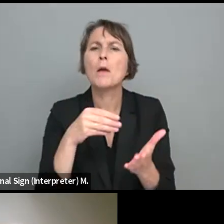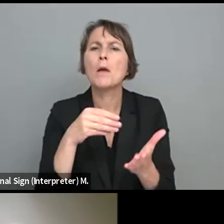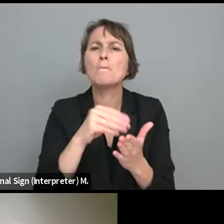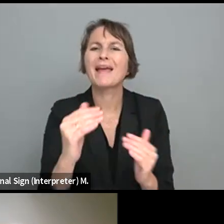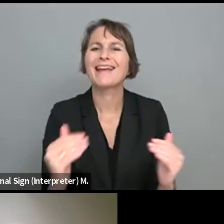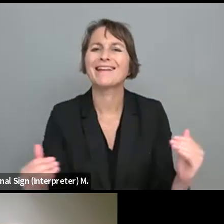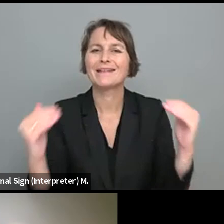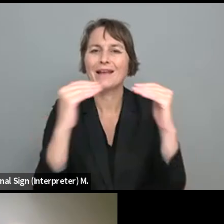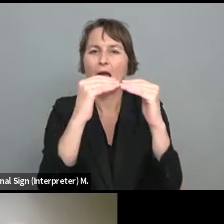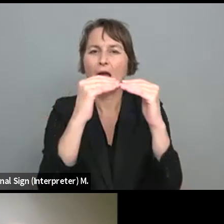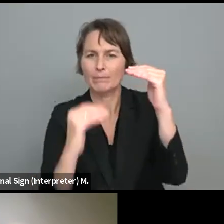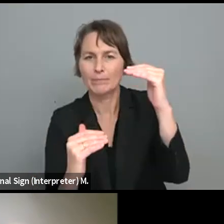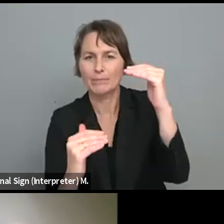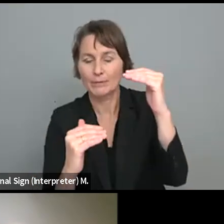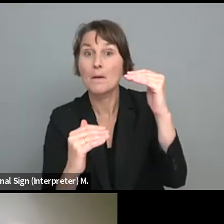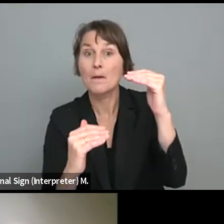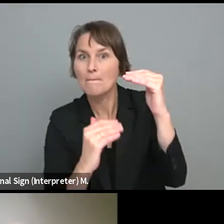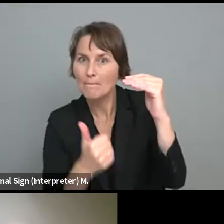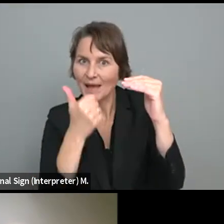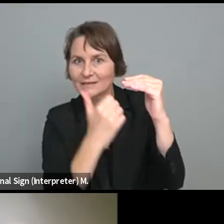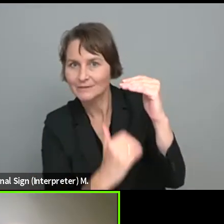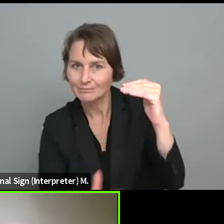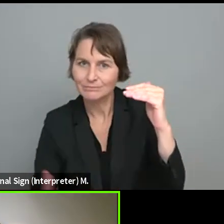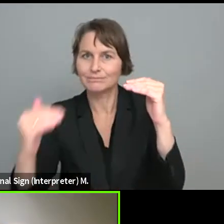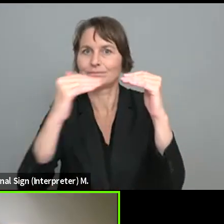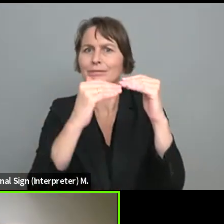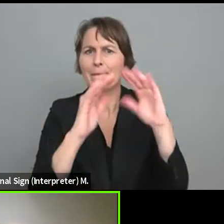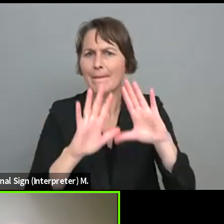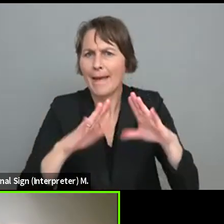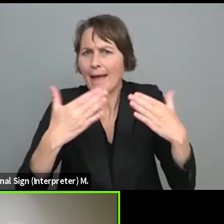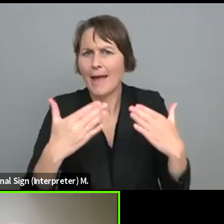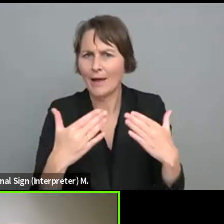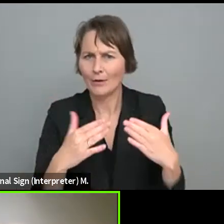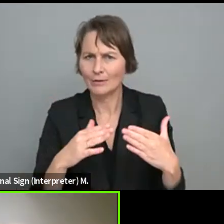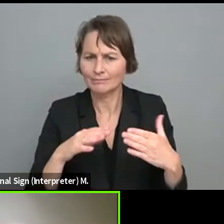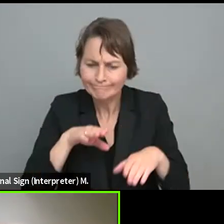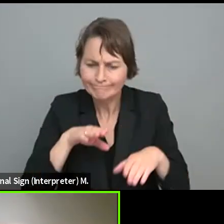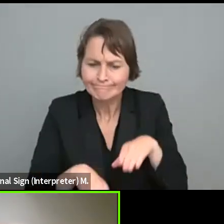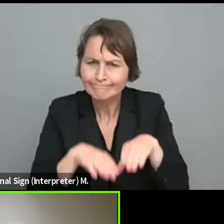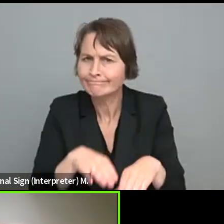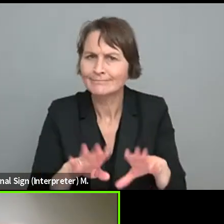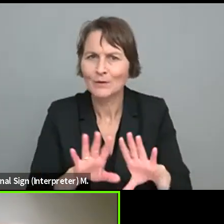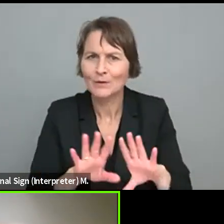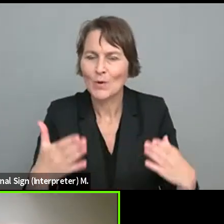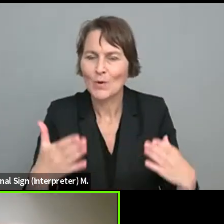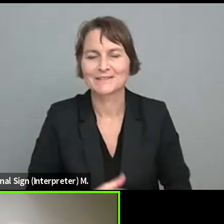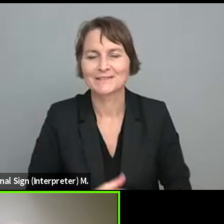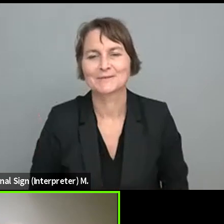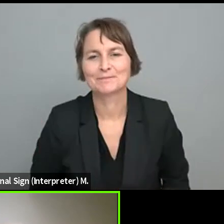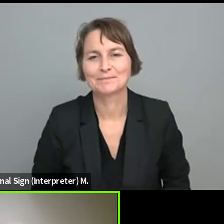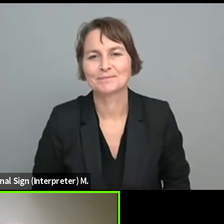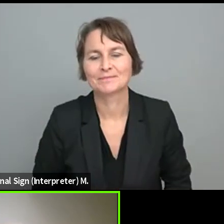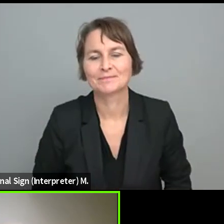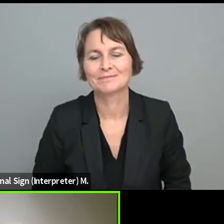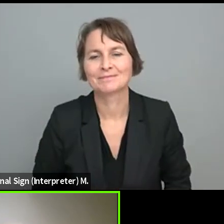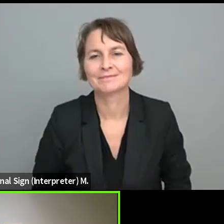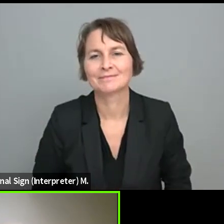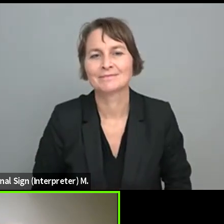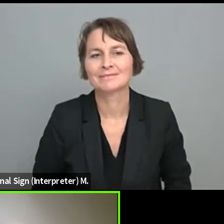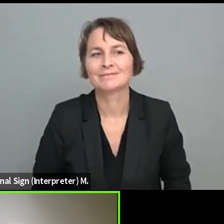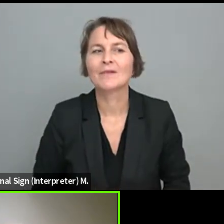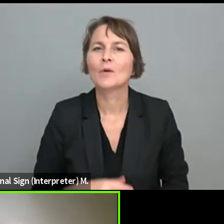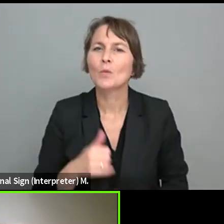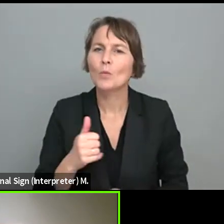of these accomplishments? Well, we've heard a number of key factors